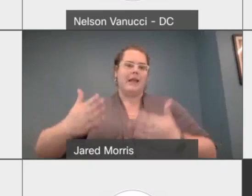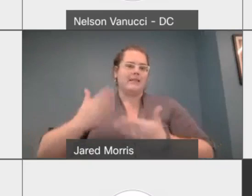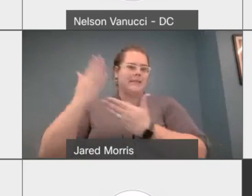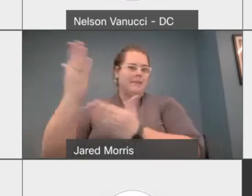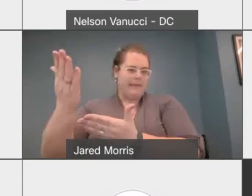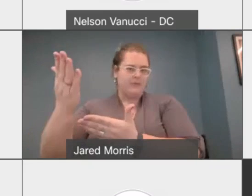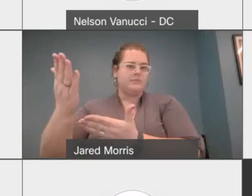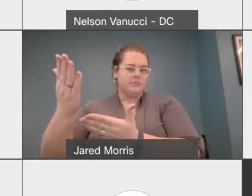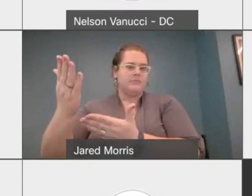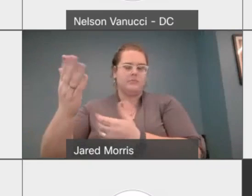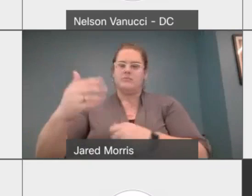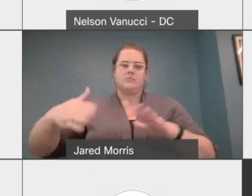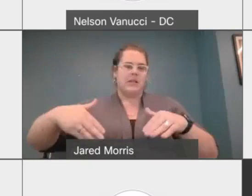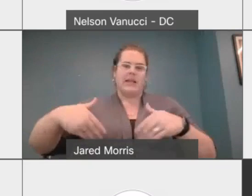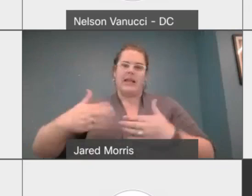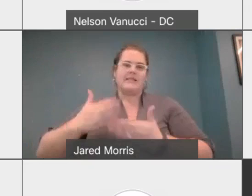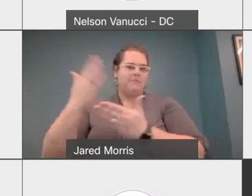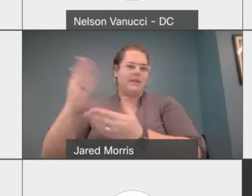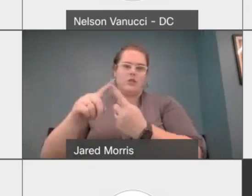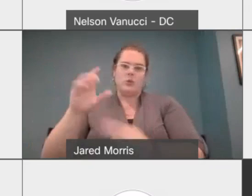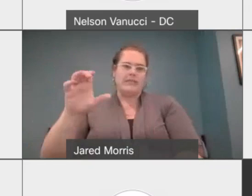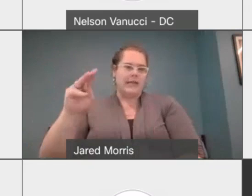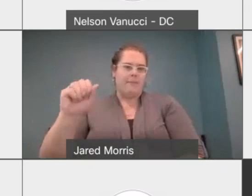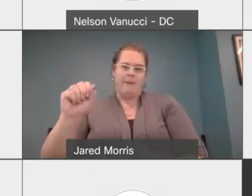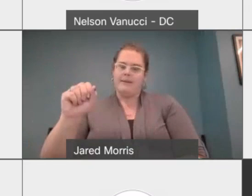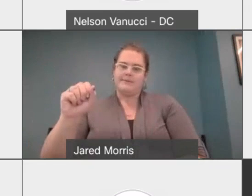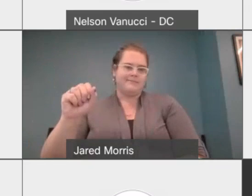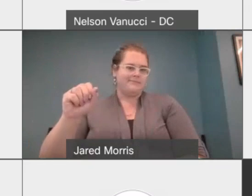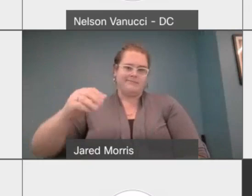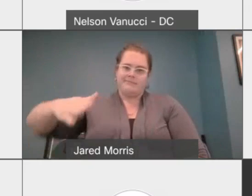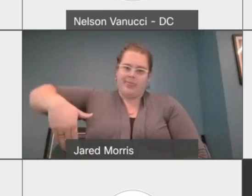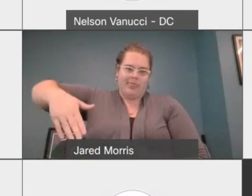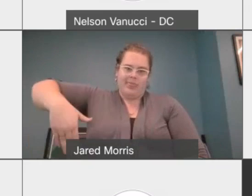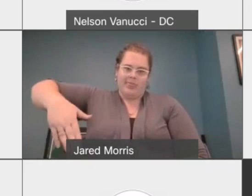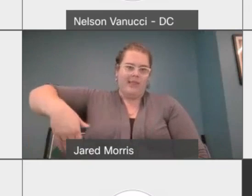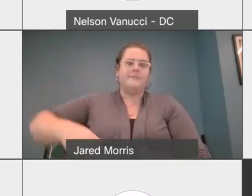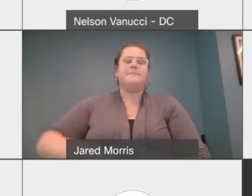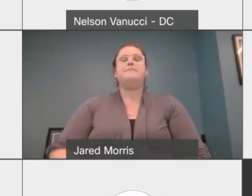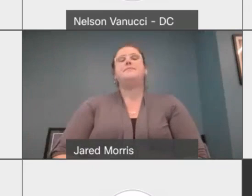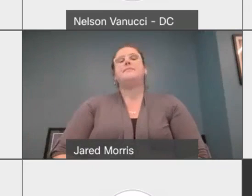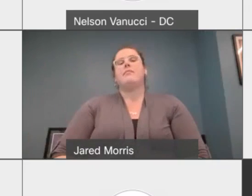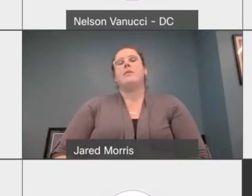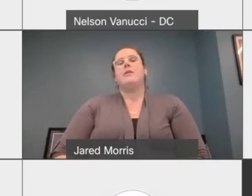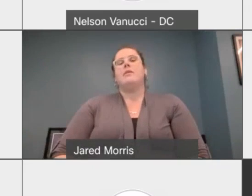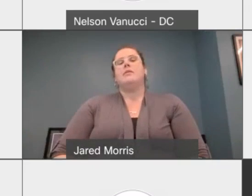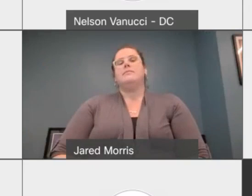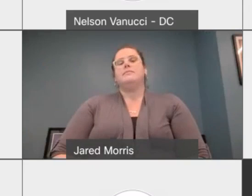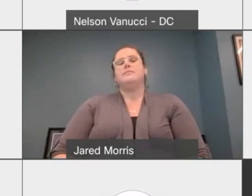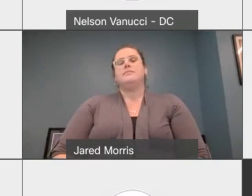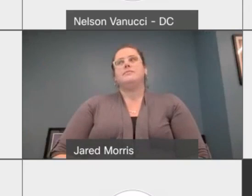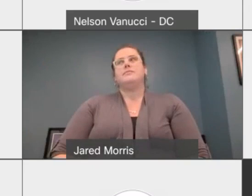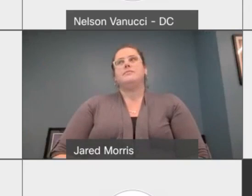not yet submitted to CMS. We were advised that it's best